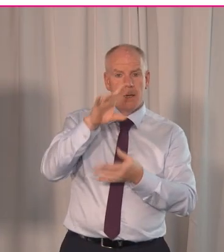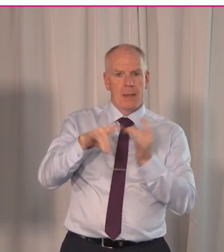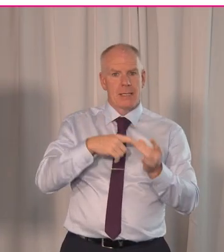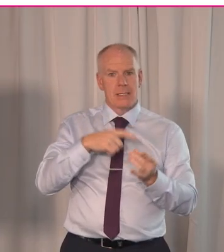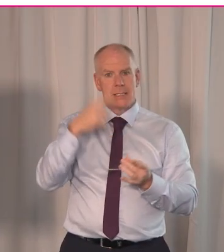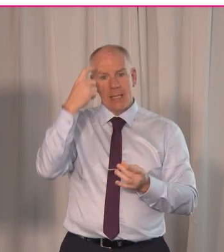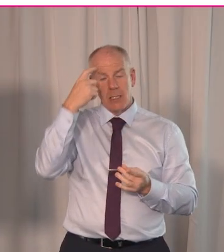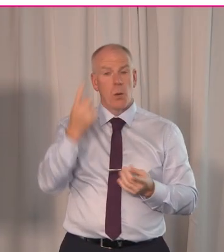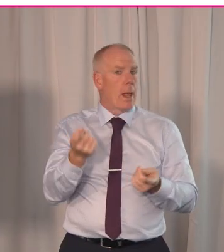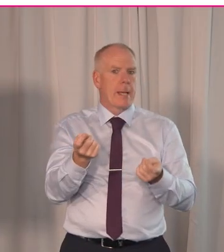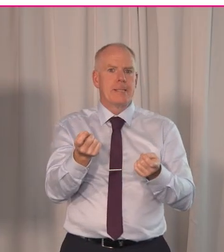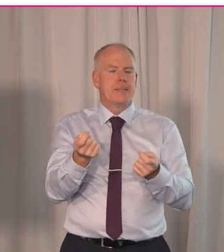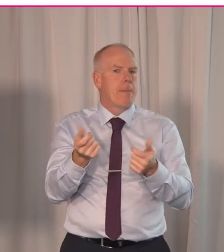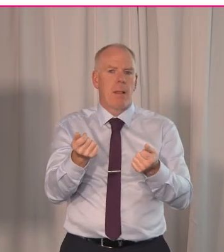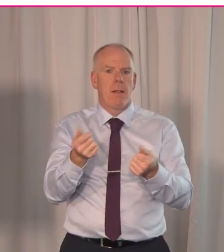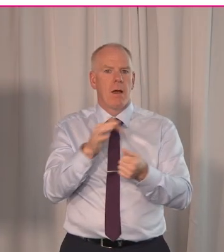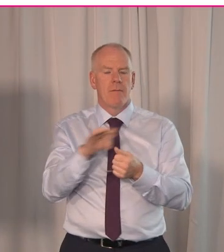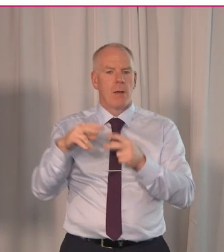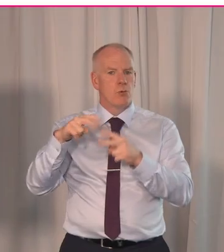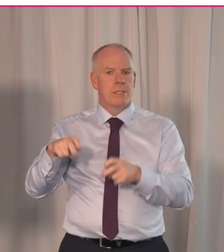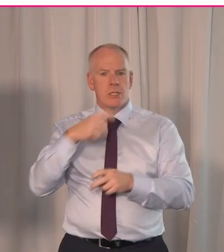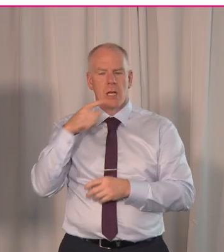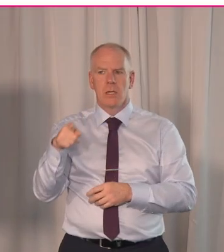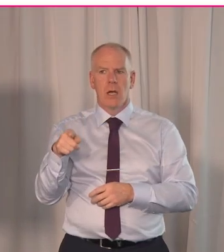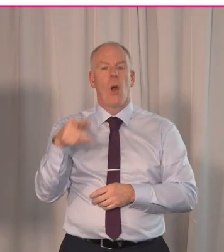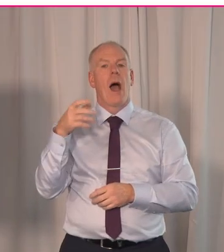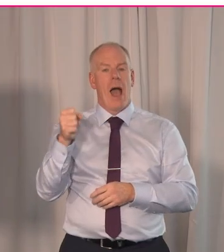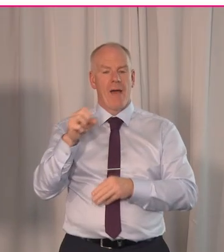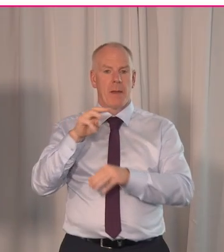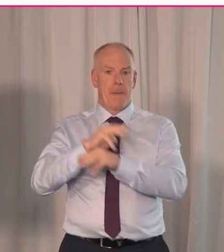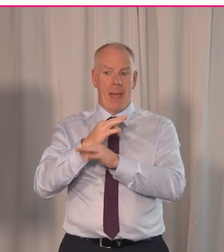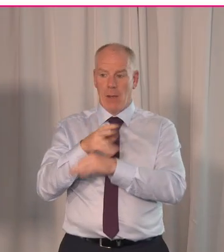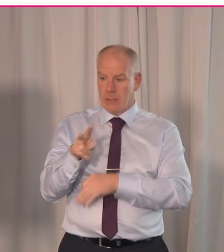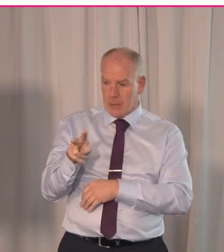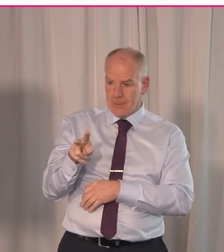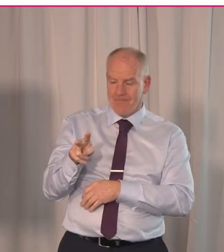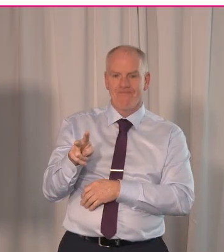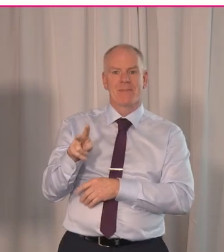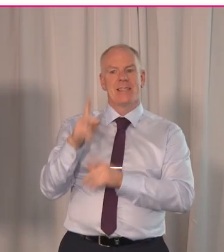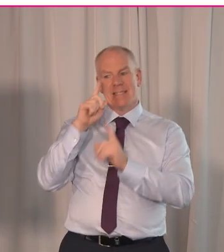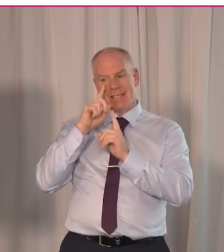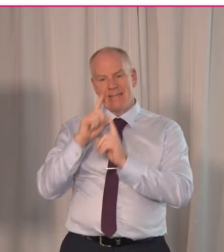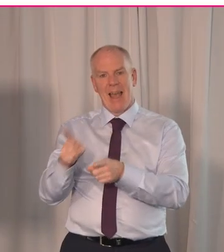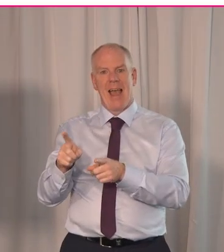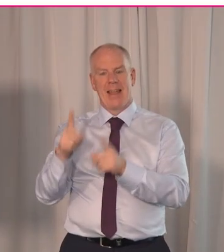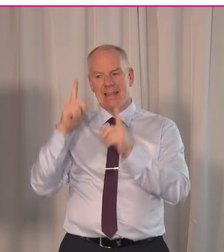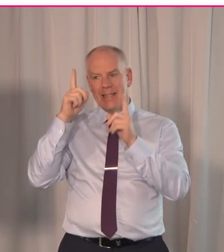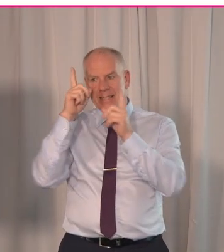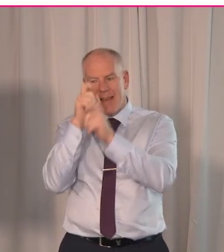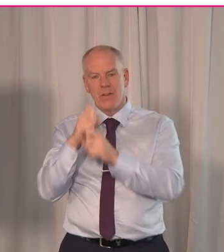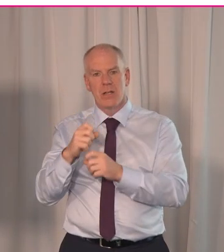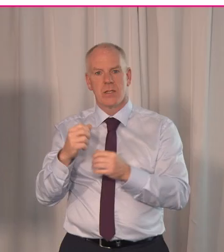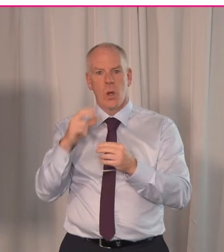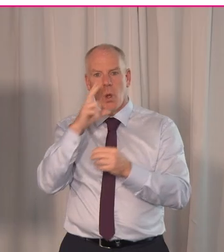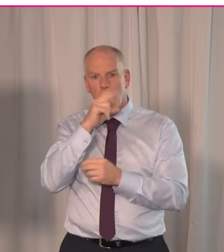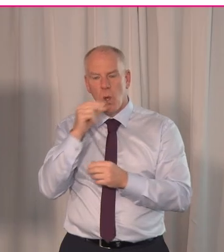One of the really simple things that came from the study was, if you have a parent and you know that you're going to be giving them difficult news in an antenatal or a postnatal